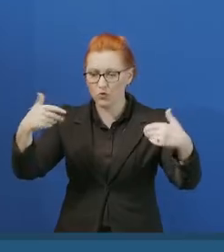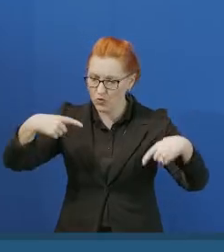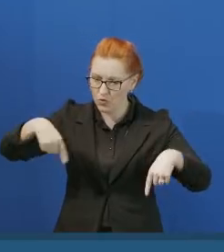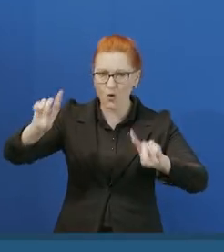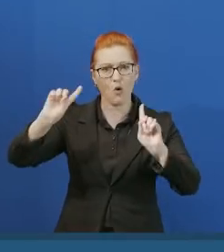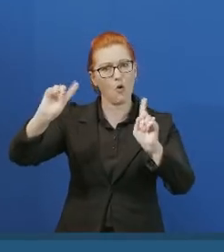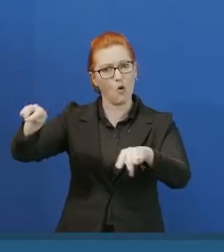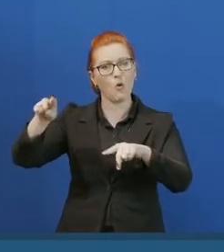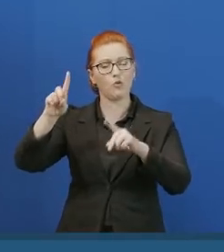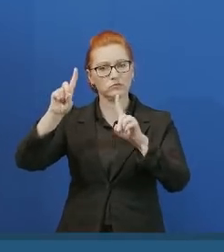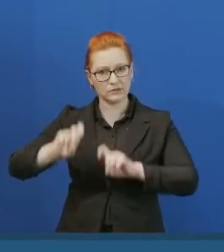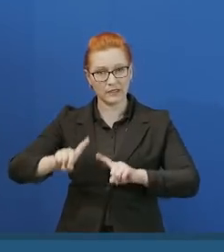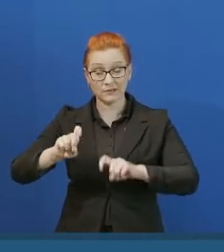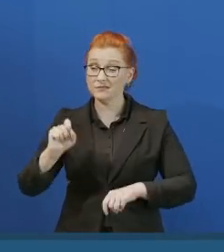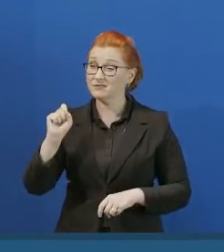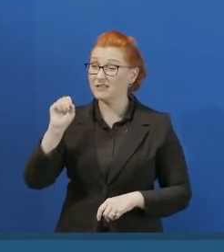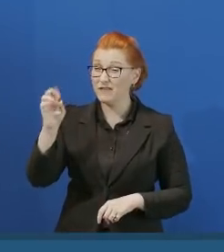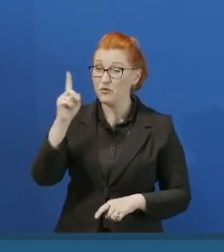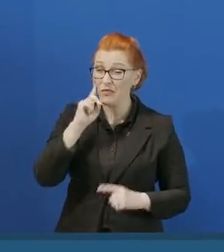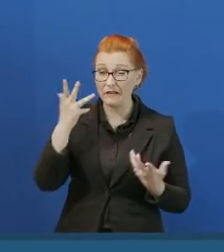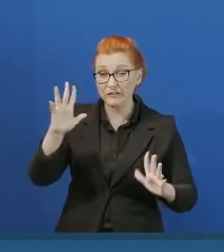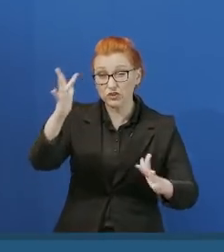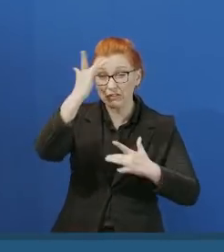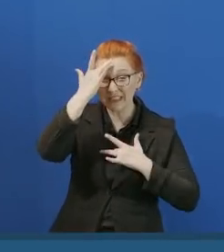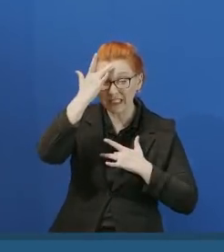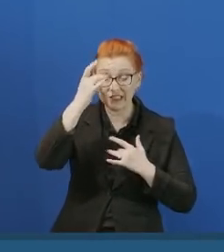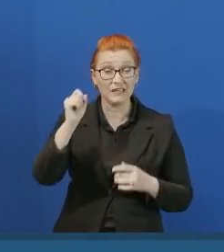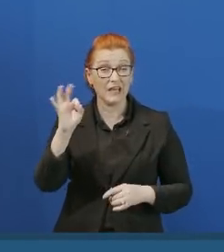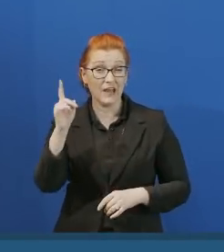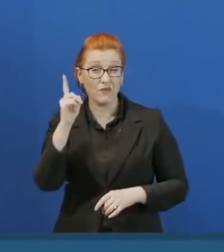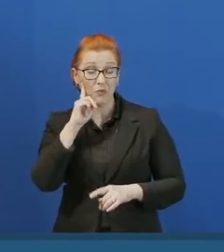been recently exposed to COVID-19, please go to